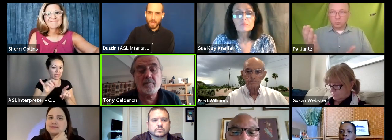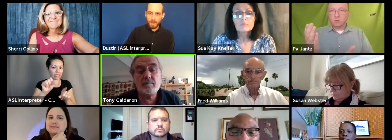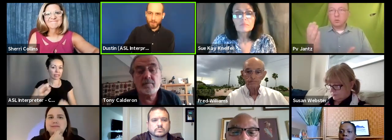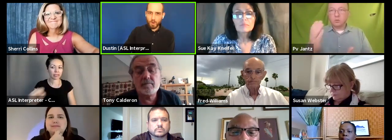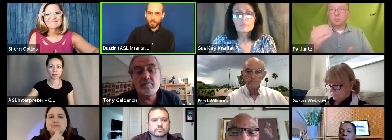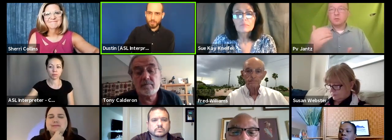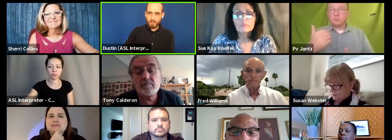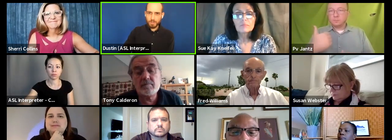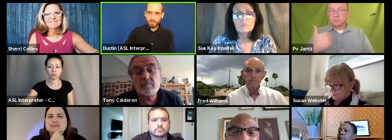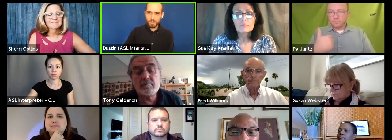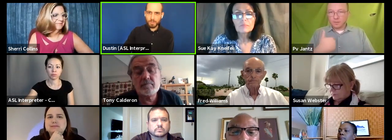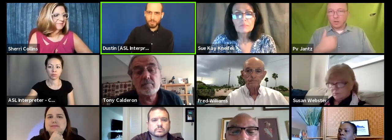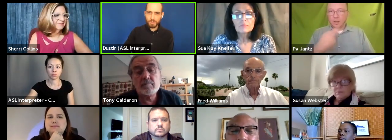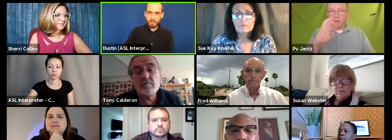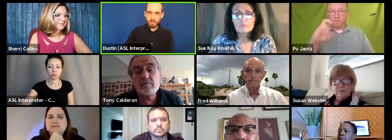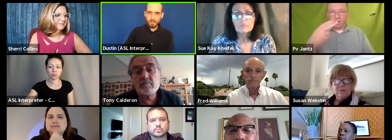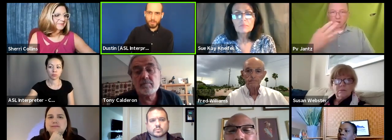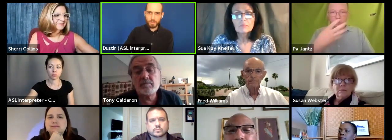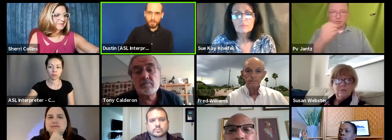We have a motion.